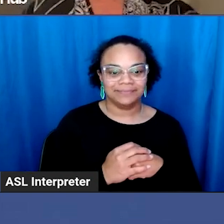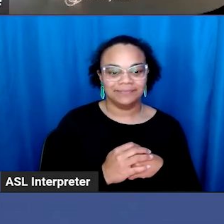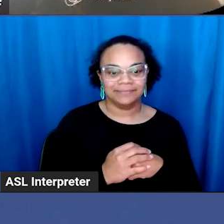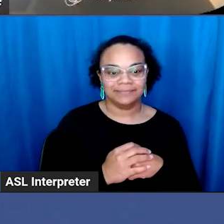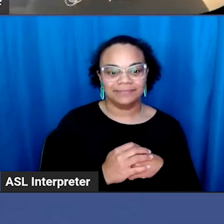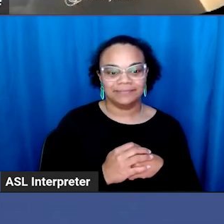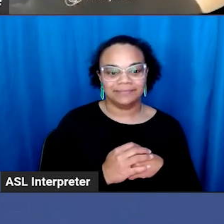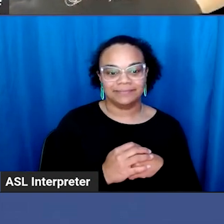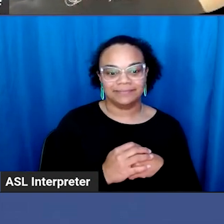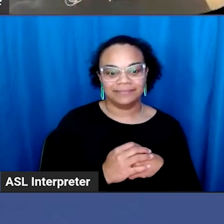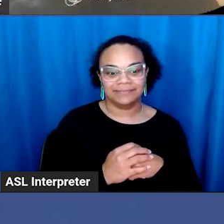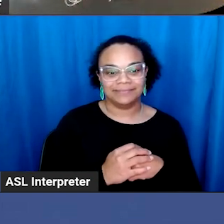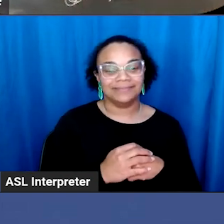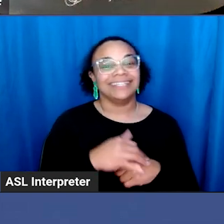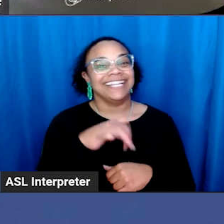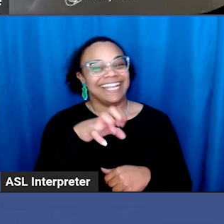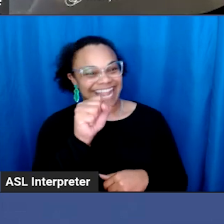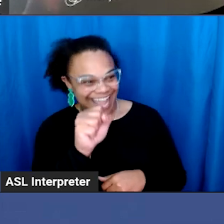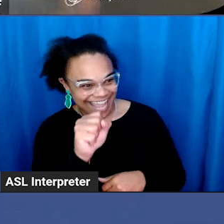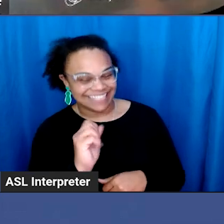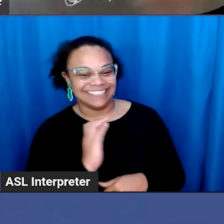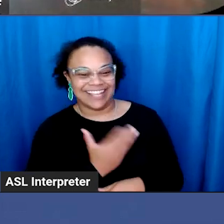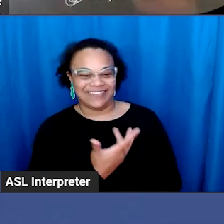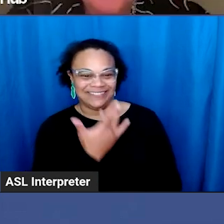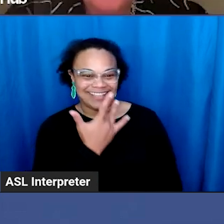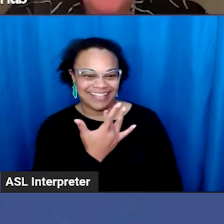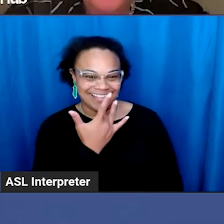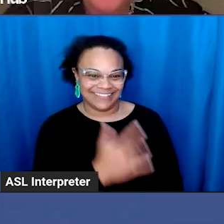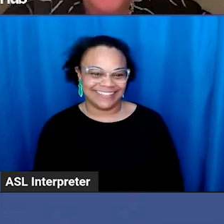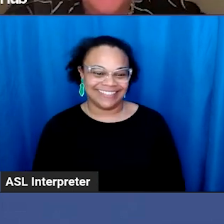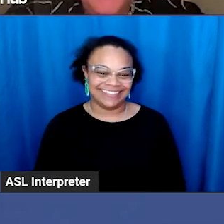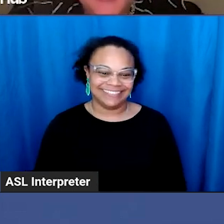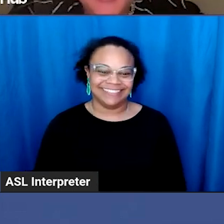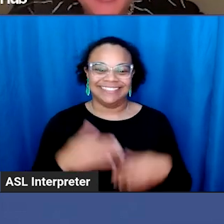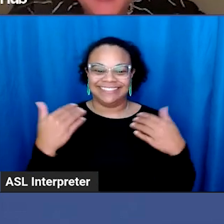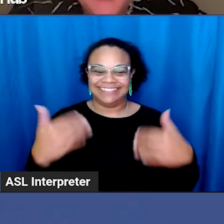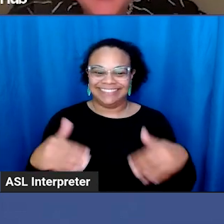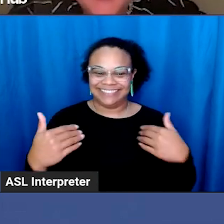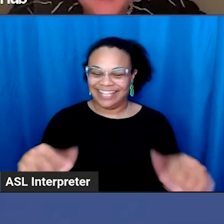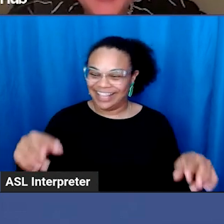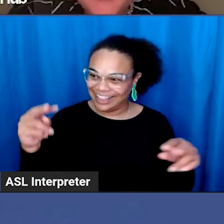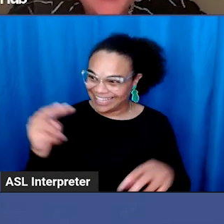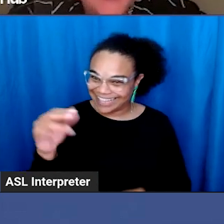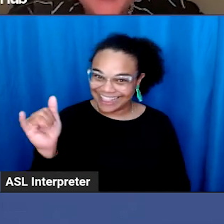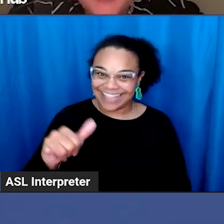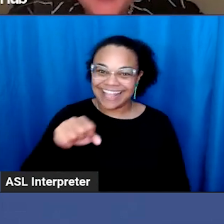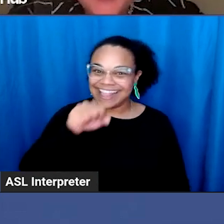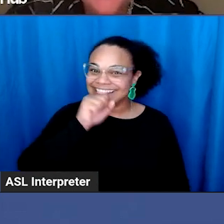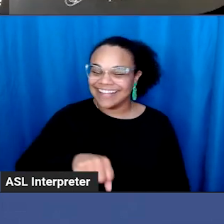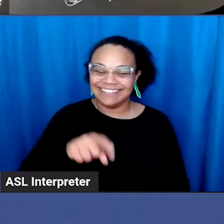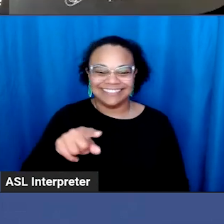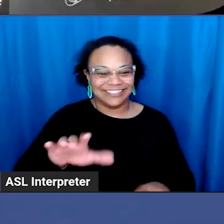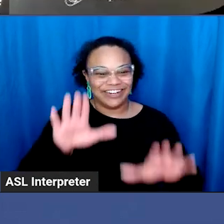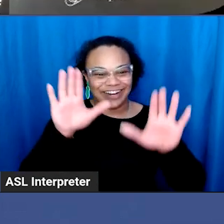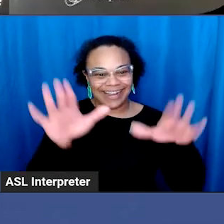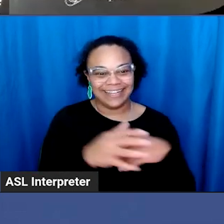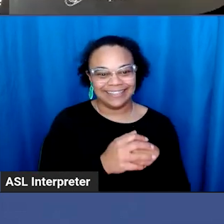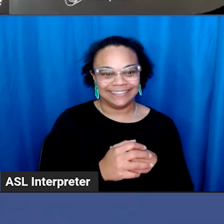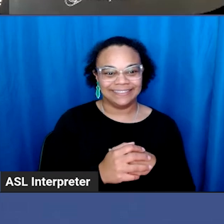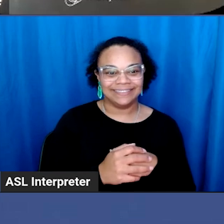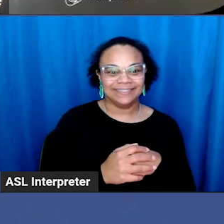Okay. Yes. Our favorite. It's just coming through. Look at that. Oh, I love this. This is Oh my great.